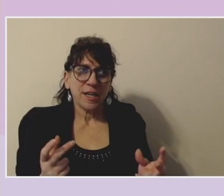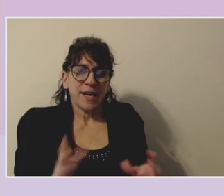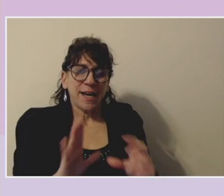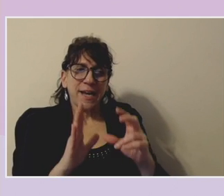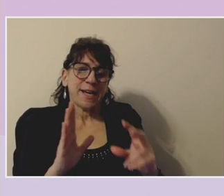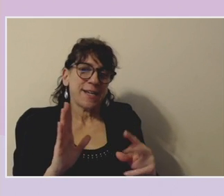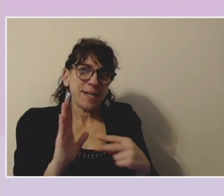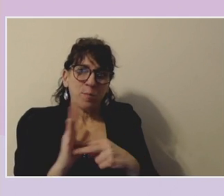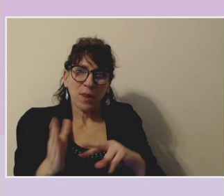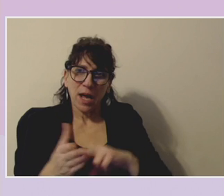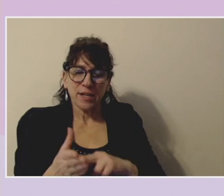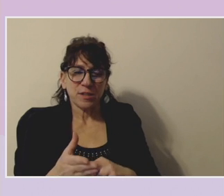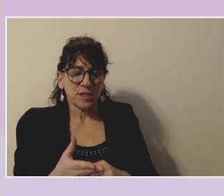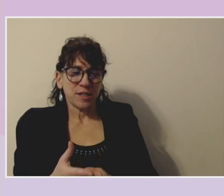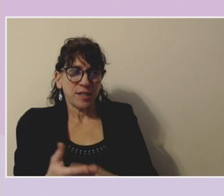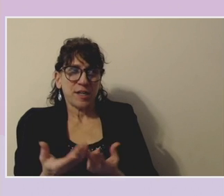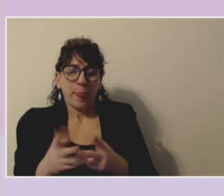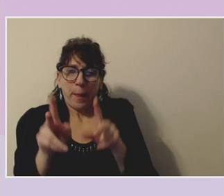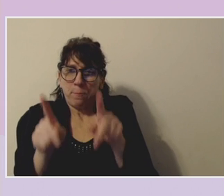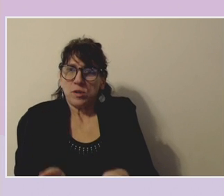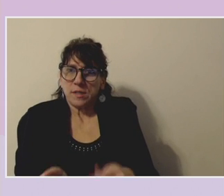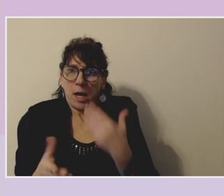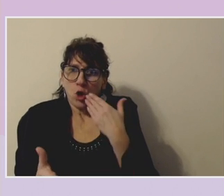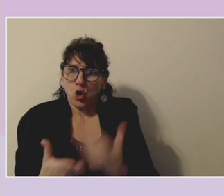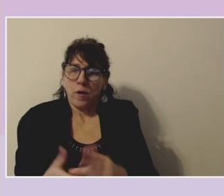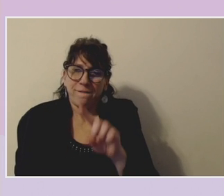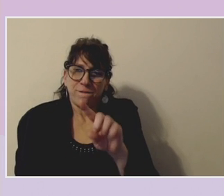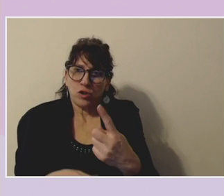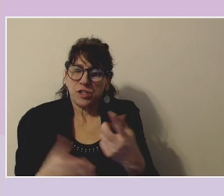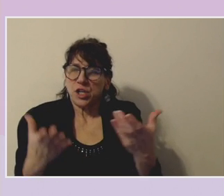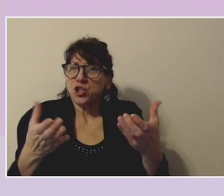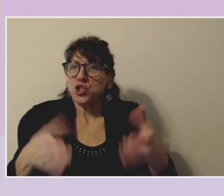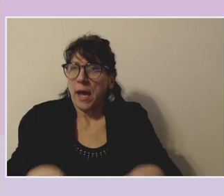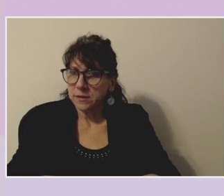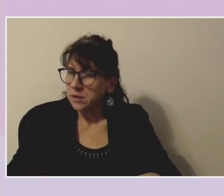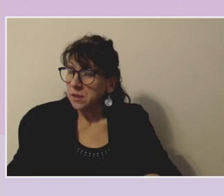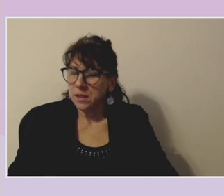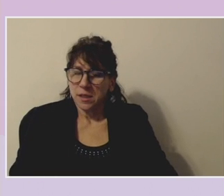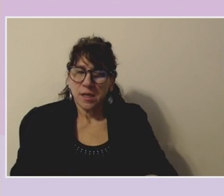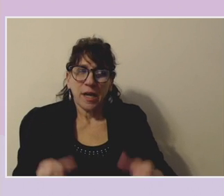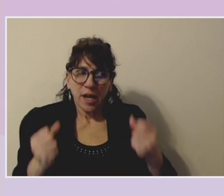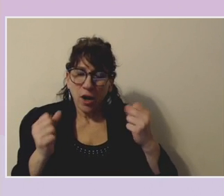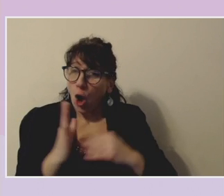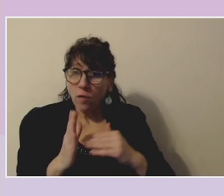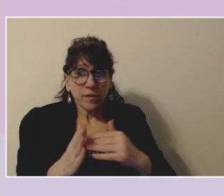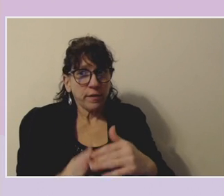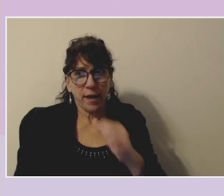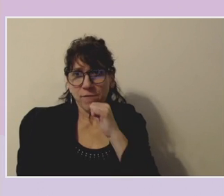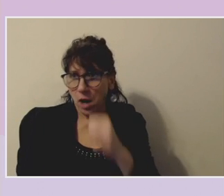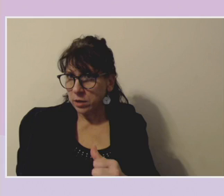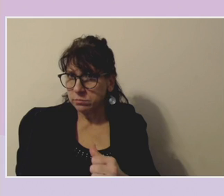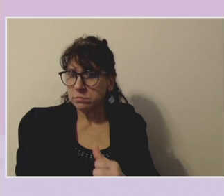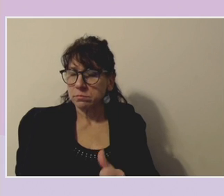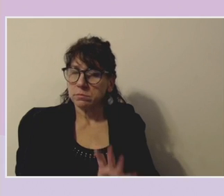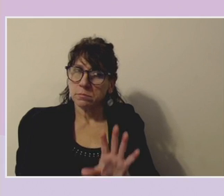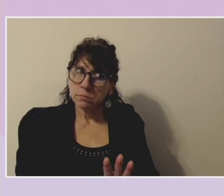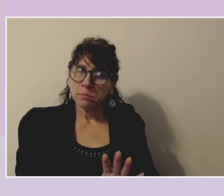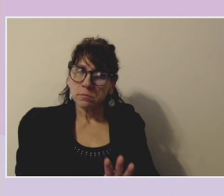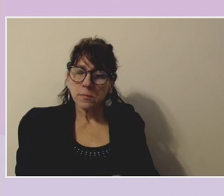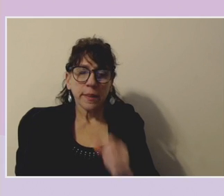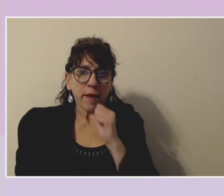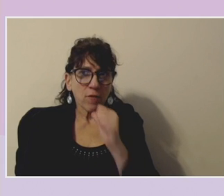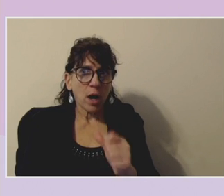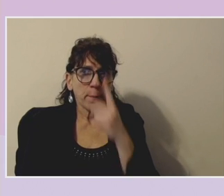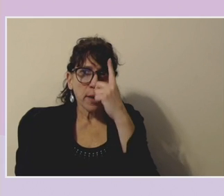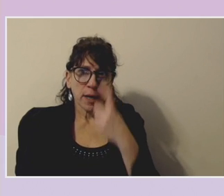had a fair good chance, their first chance. And in so many cases, they haven't. And they haven't because we